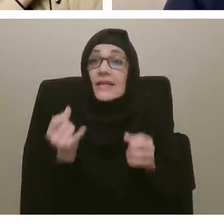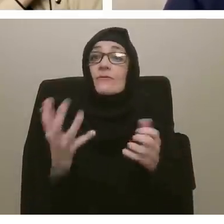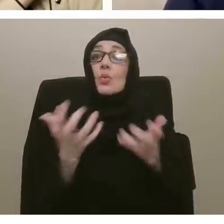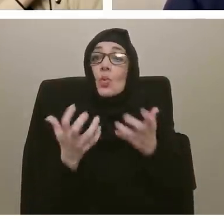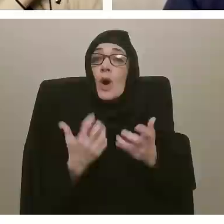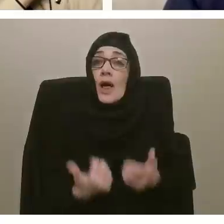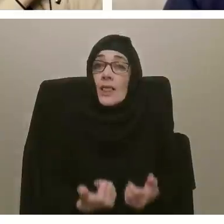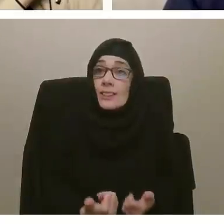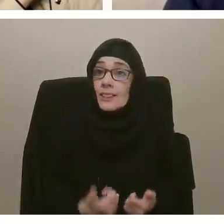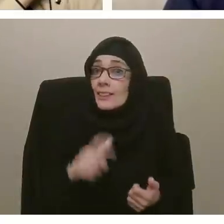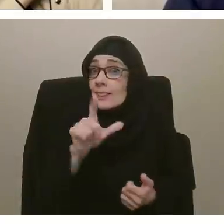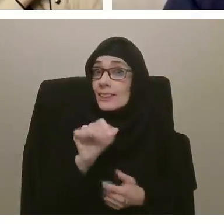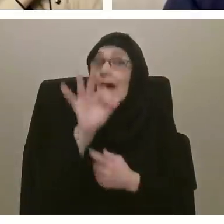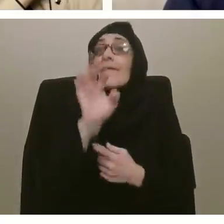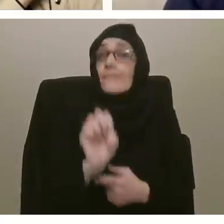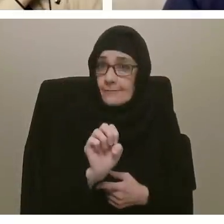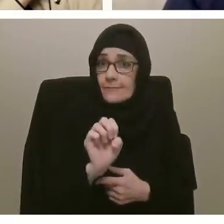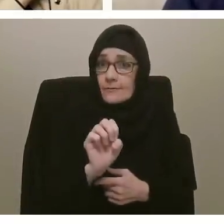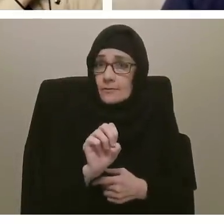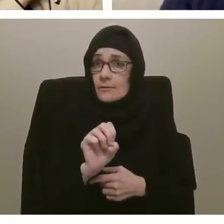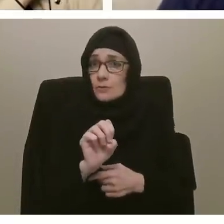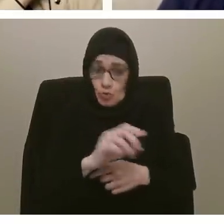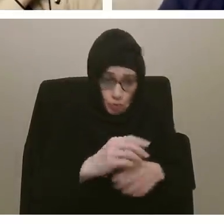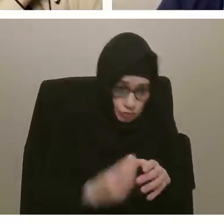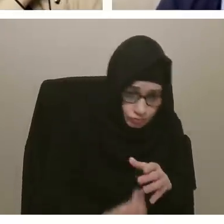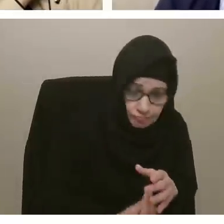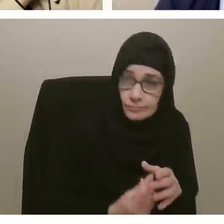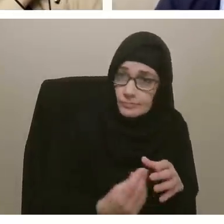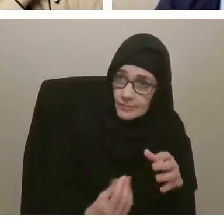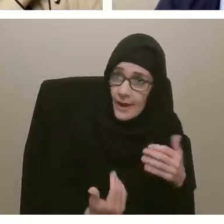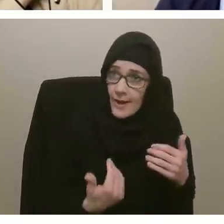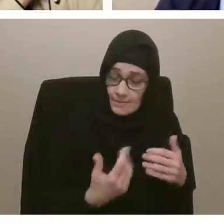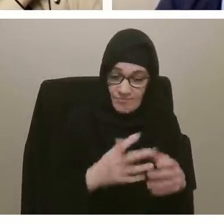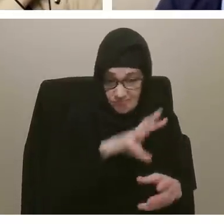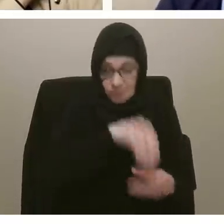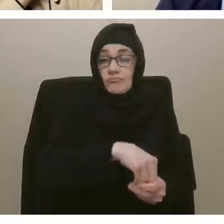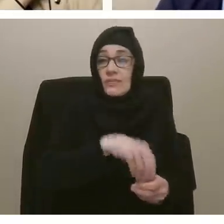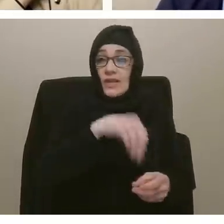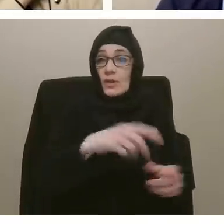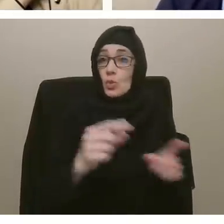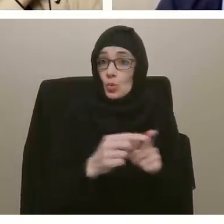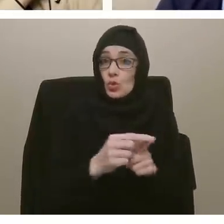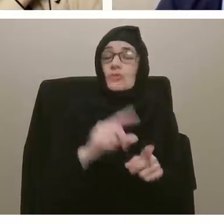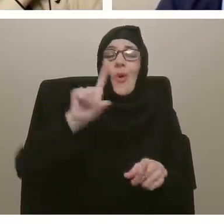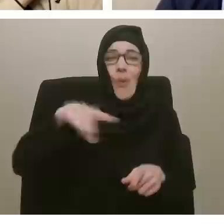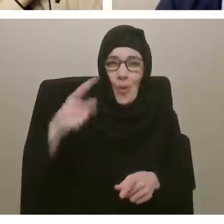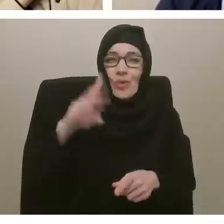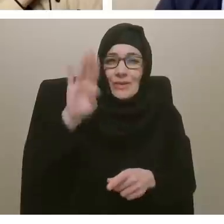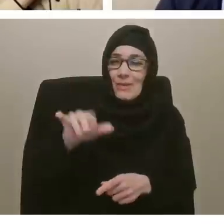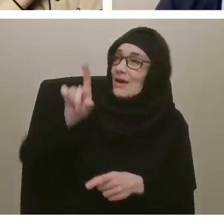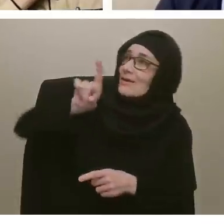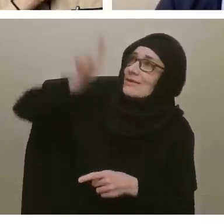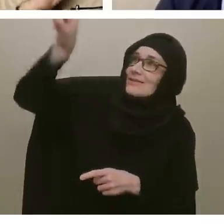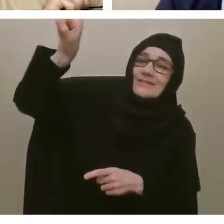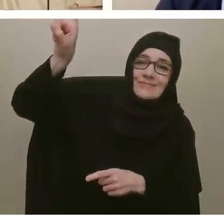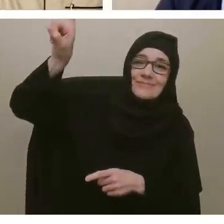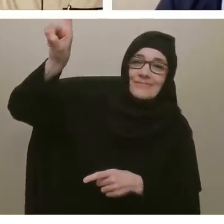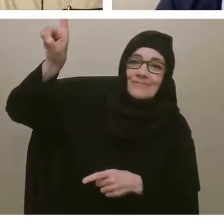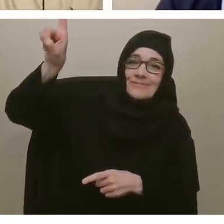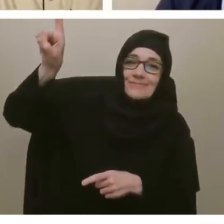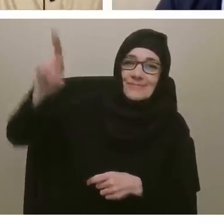want life to come into these words, it's only done billahi subhanahu wa ta'ala. Nas'al Allah subhanahu wa ta'ala an yuhyi qulubana bil